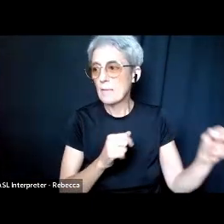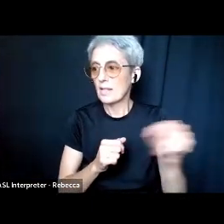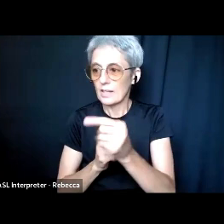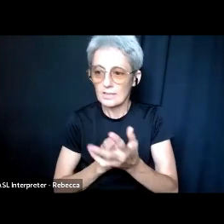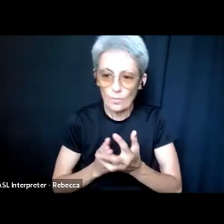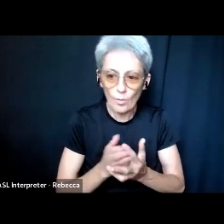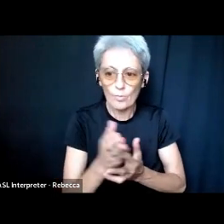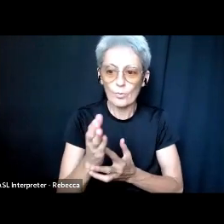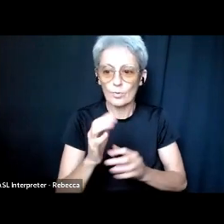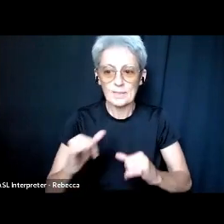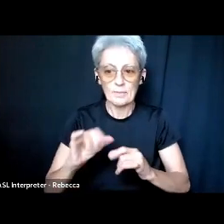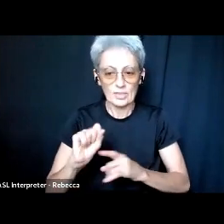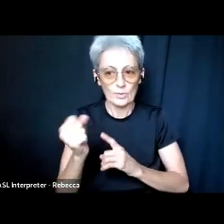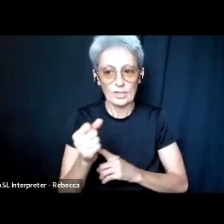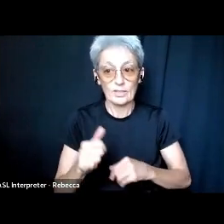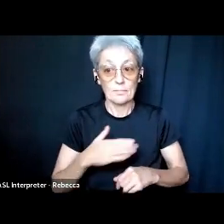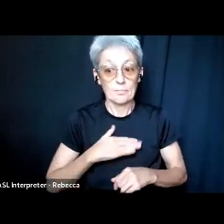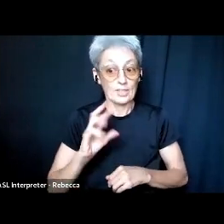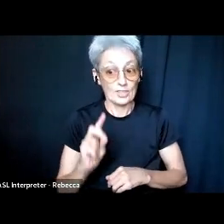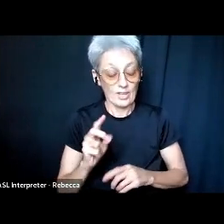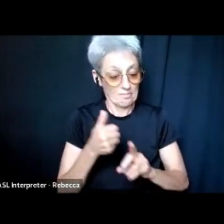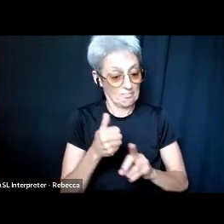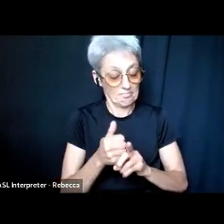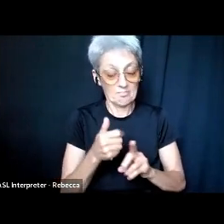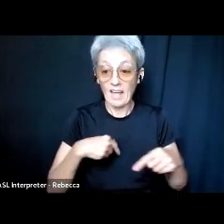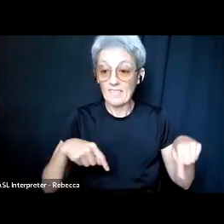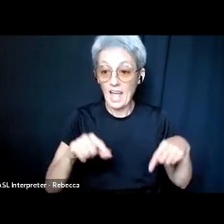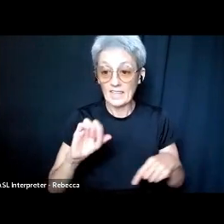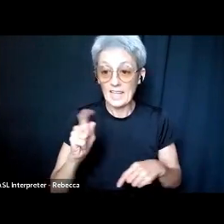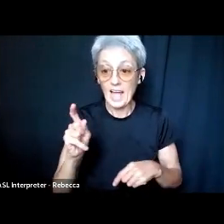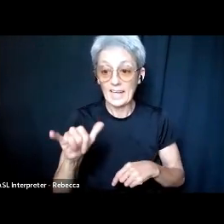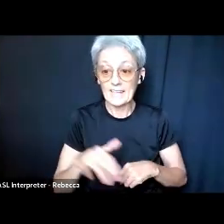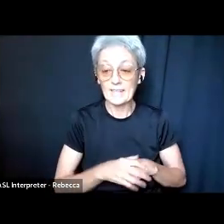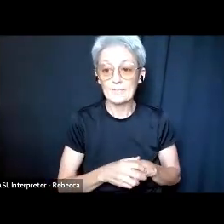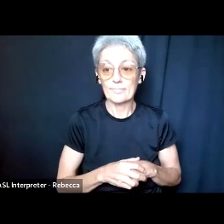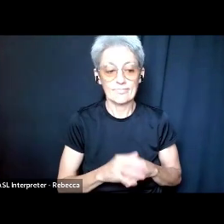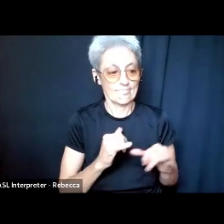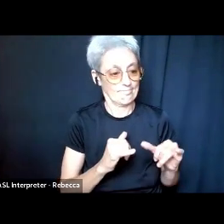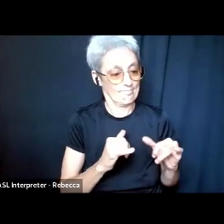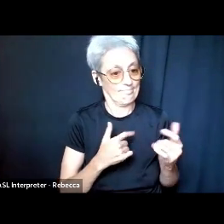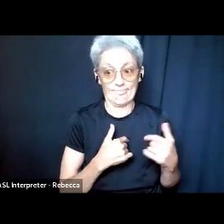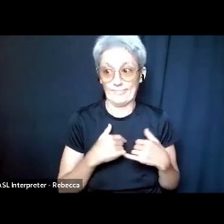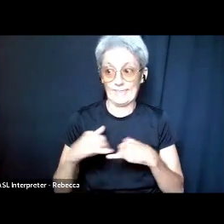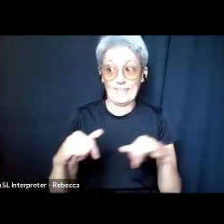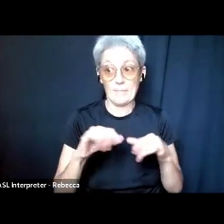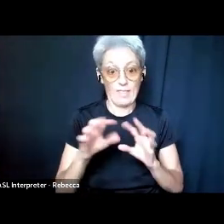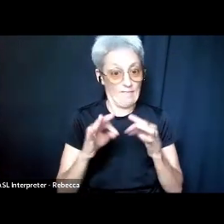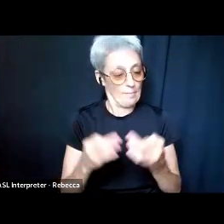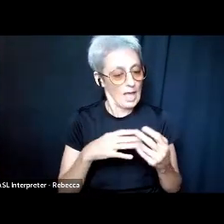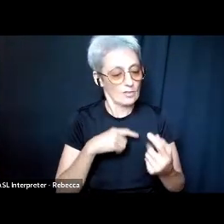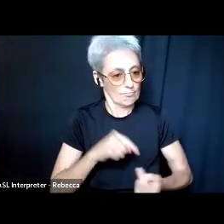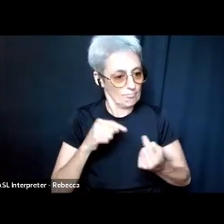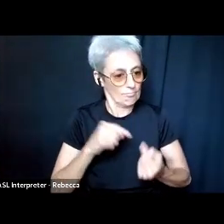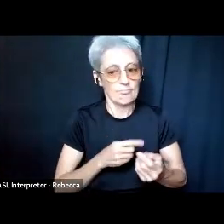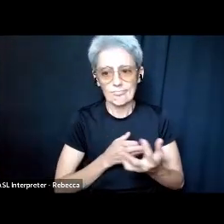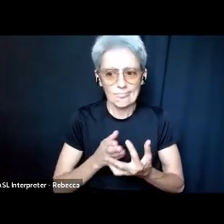I also have a child who has anxiety, and I too had to navigate that whole situation